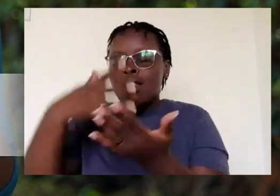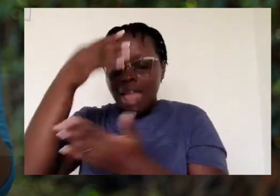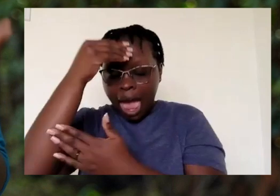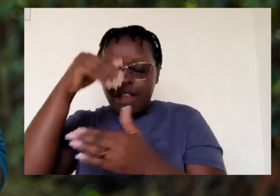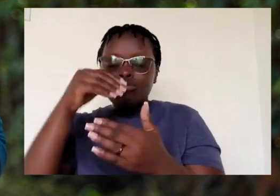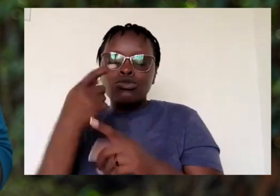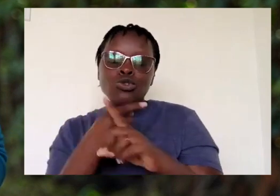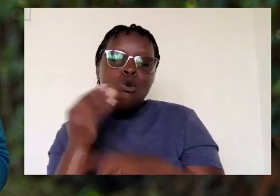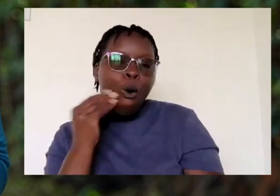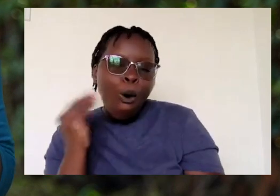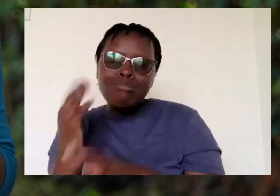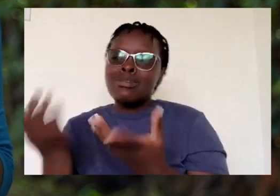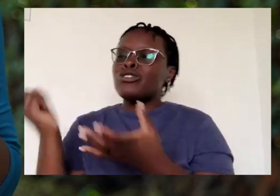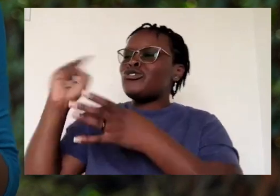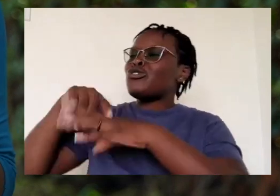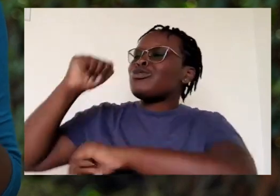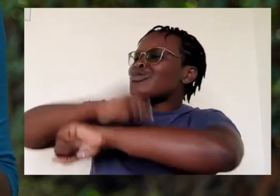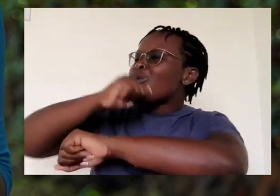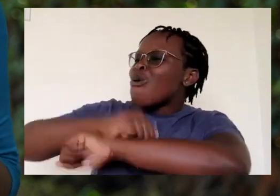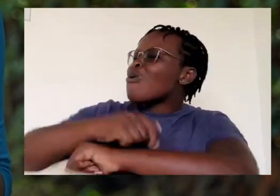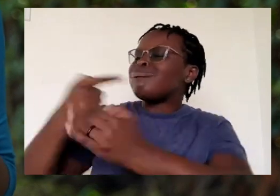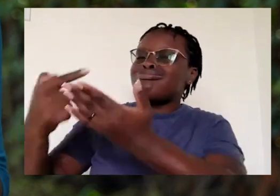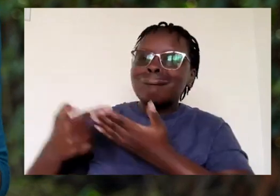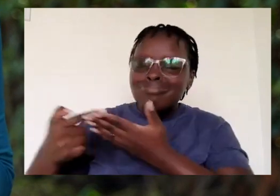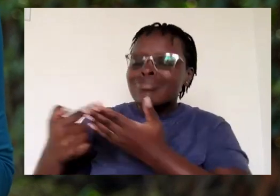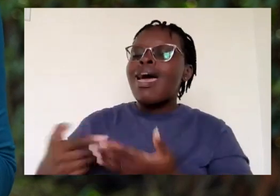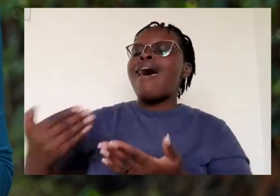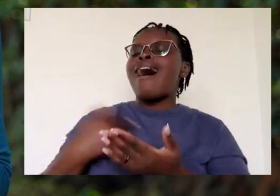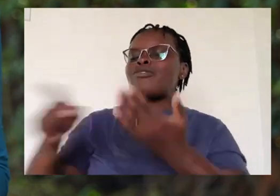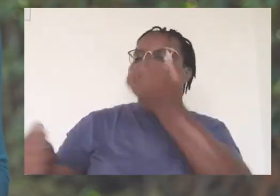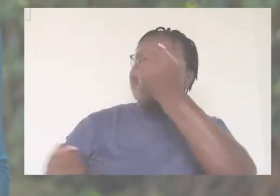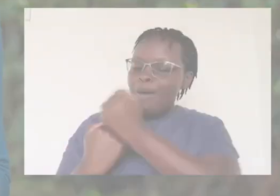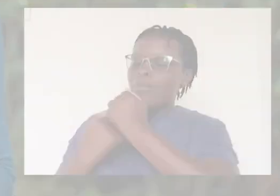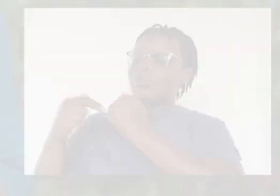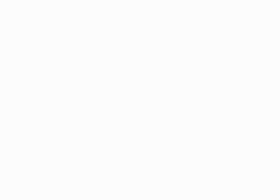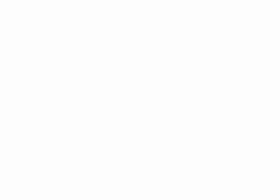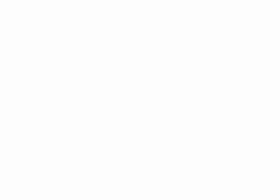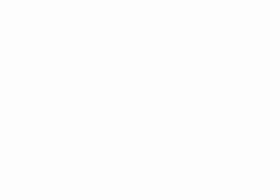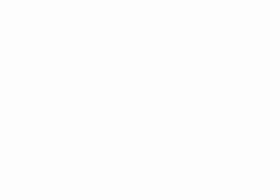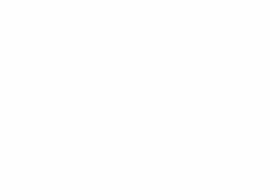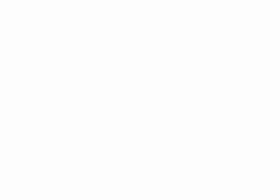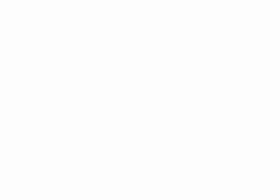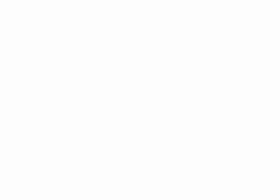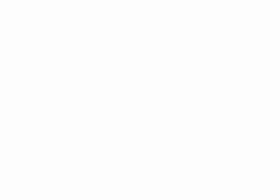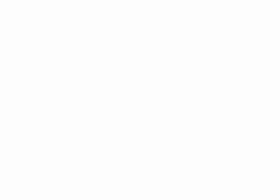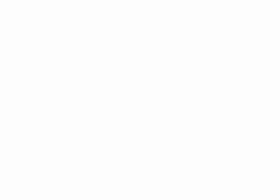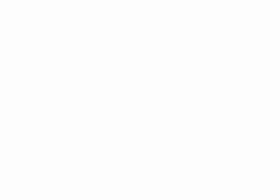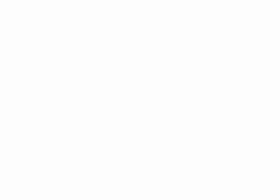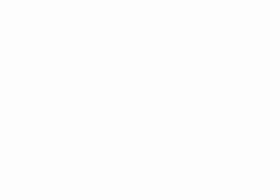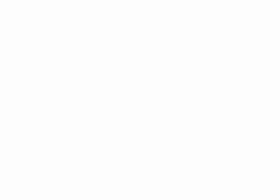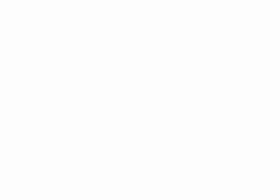home, joining school discussions, or even pushing for better tools at school, their support really matters. The fourth myth is